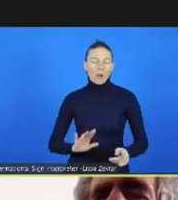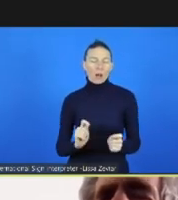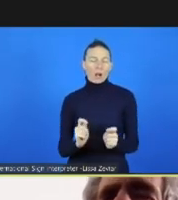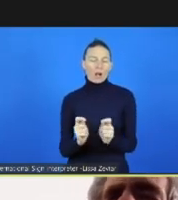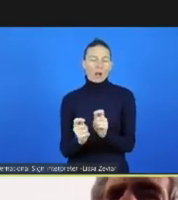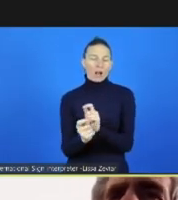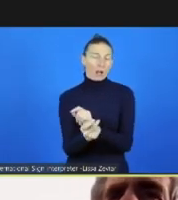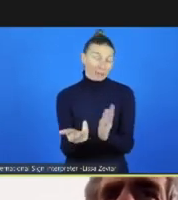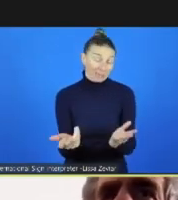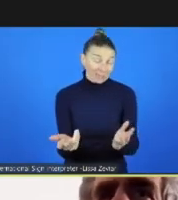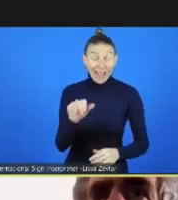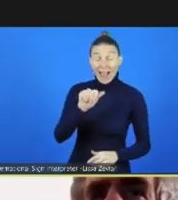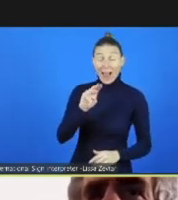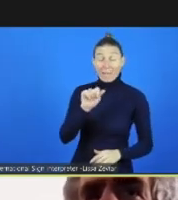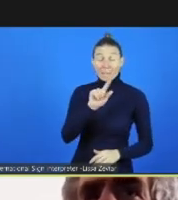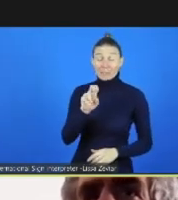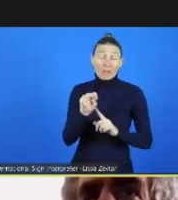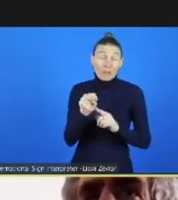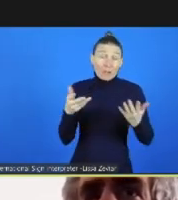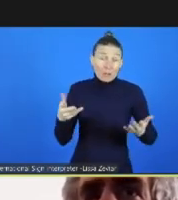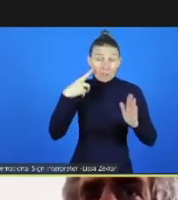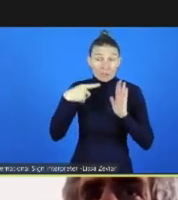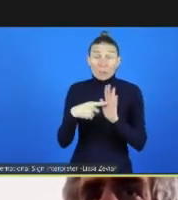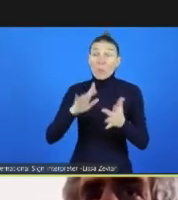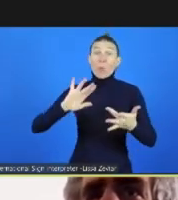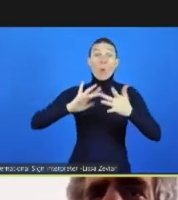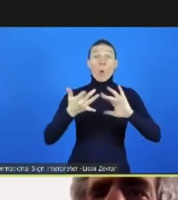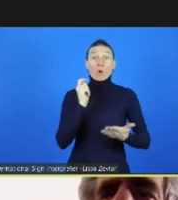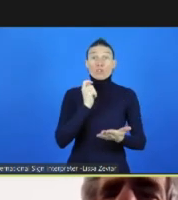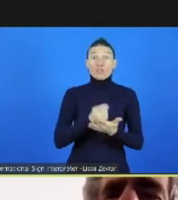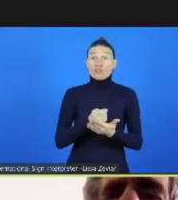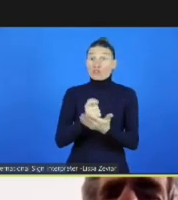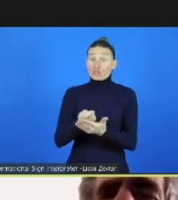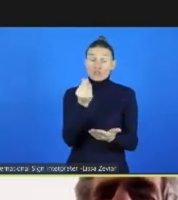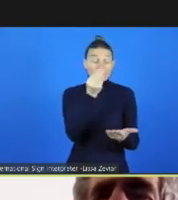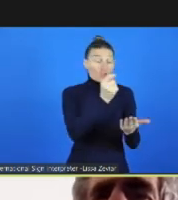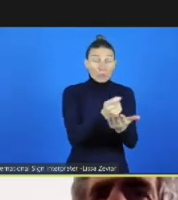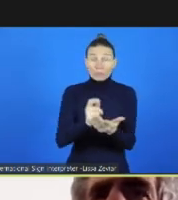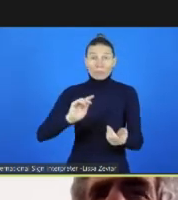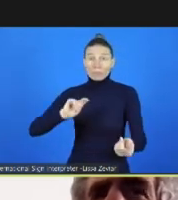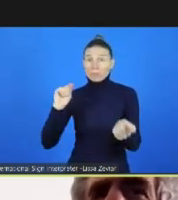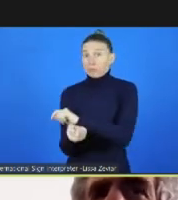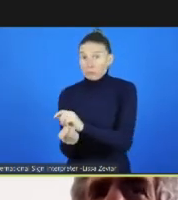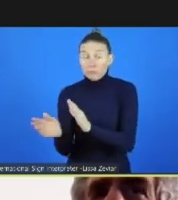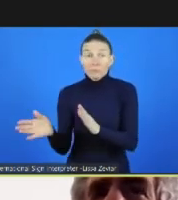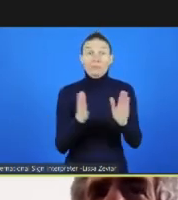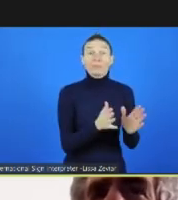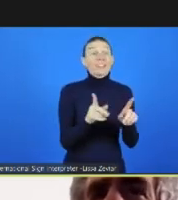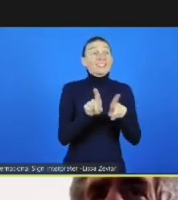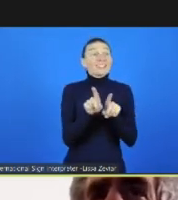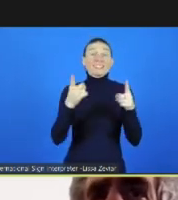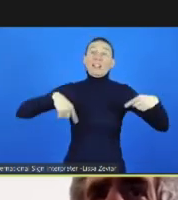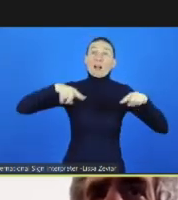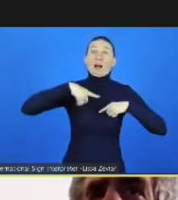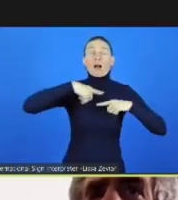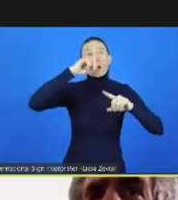has changed what it is to do online shopping, and our belief systems and our